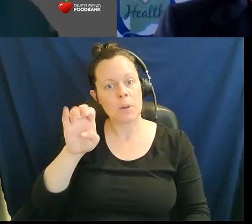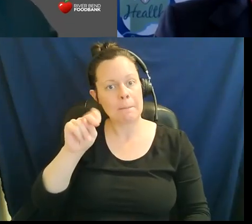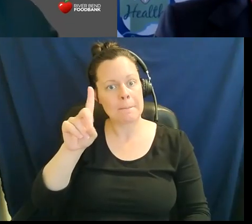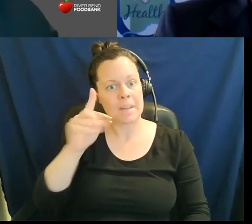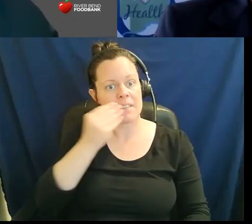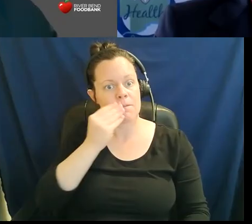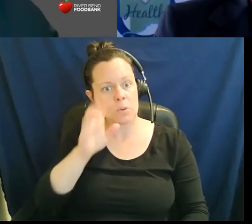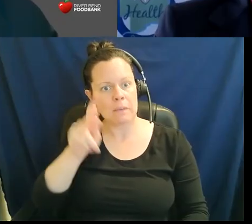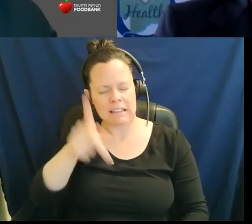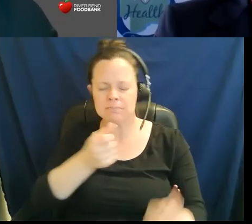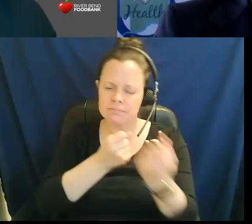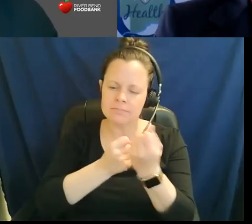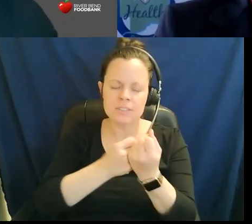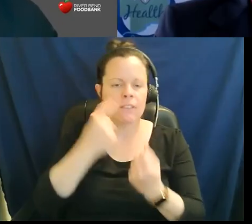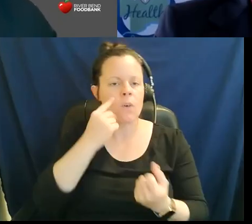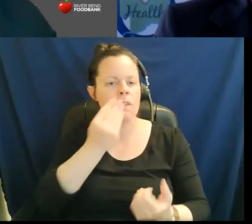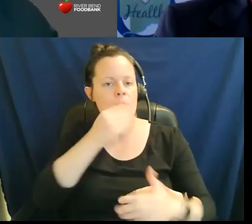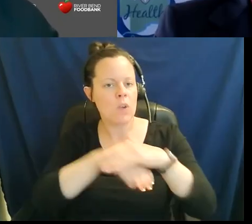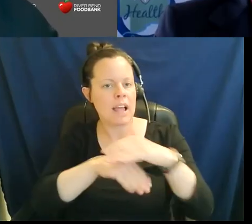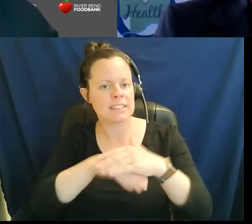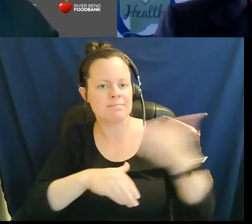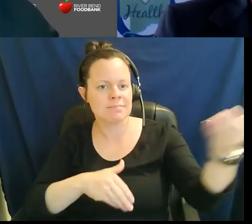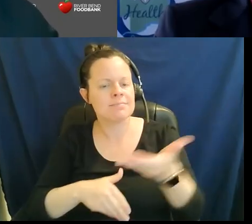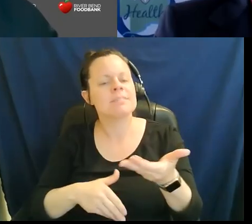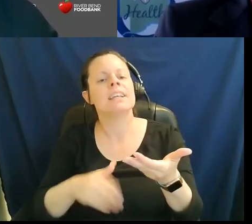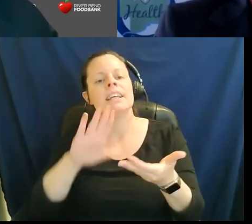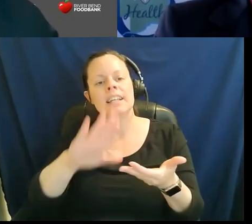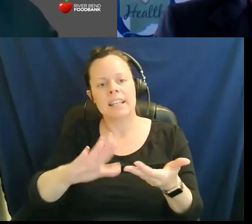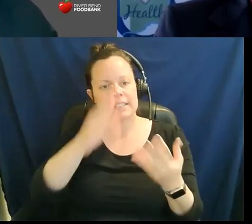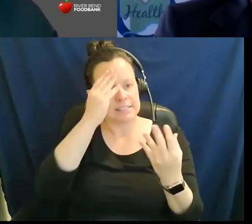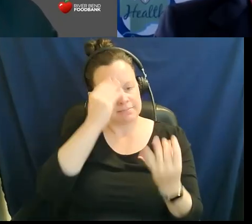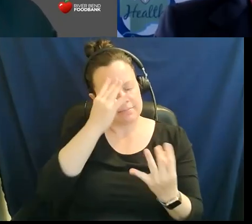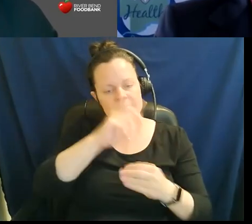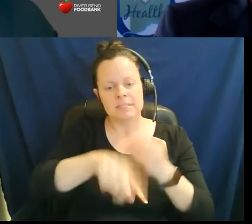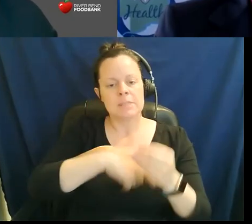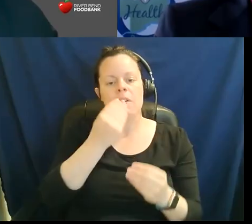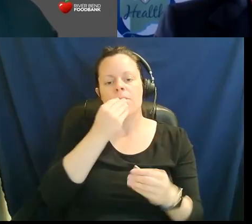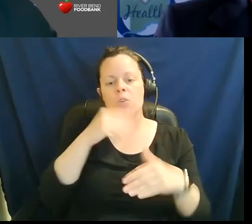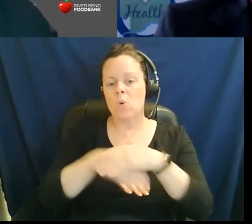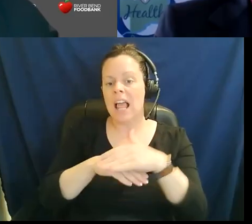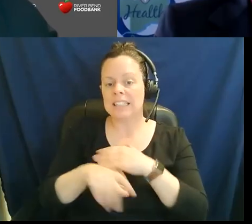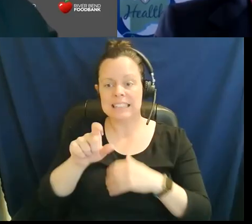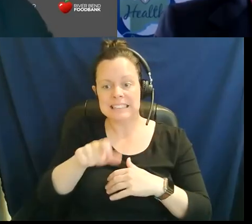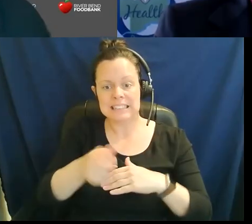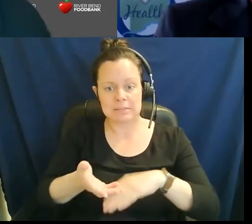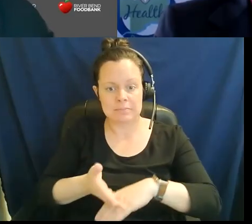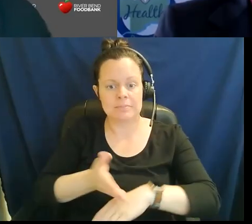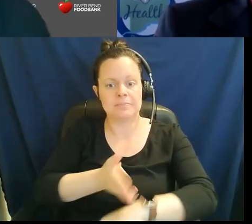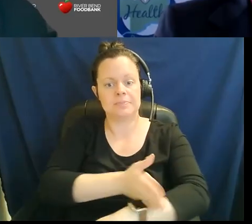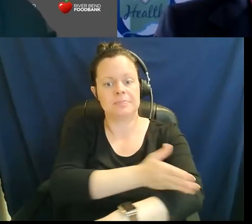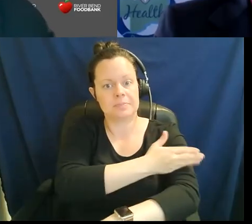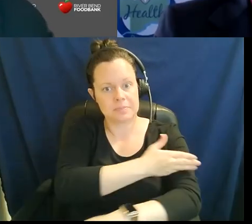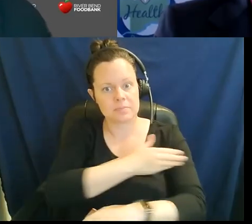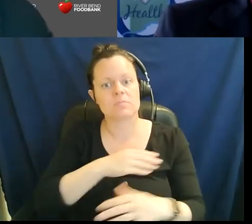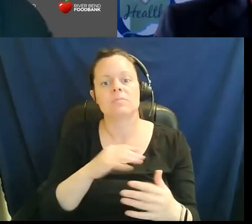community, and we welcome his updates on how food access needs have been increased and Riverbend Foodbank is